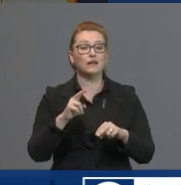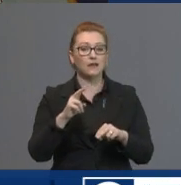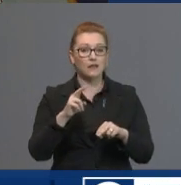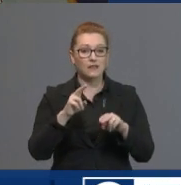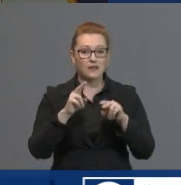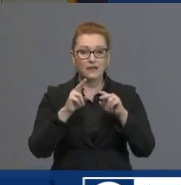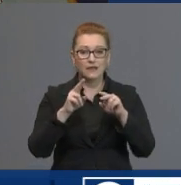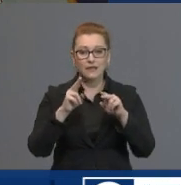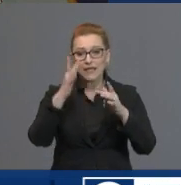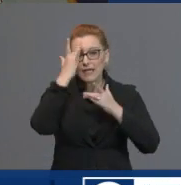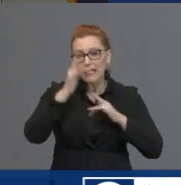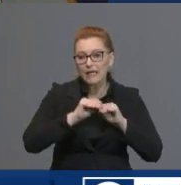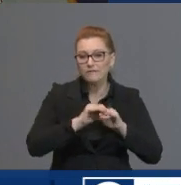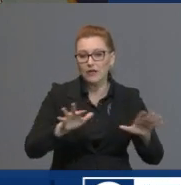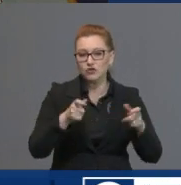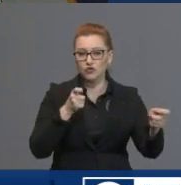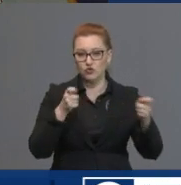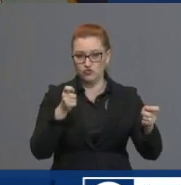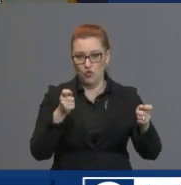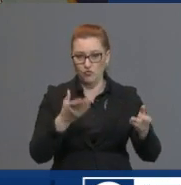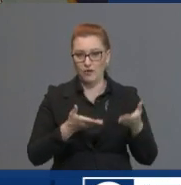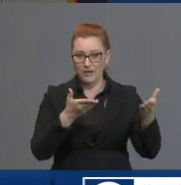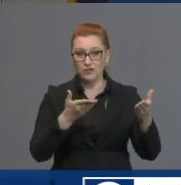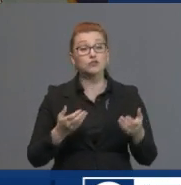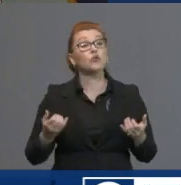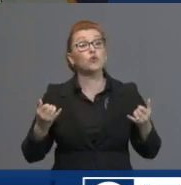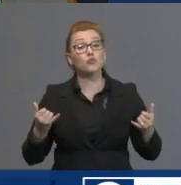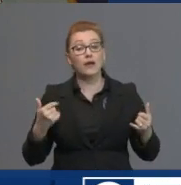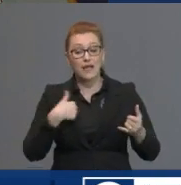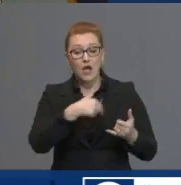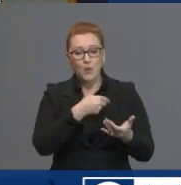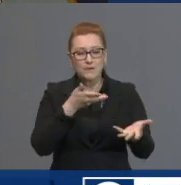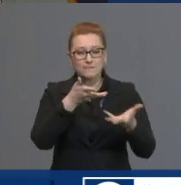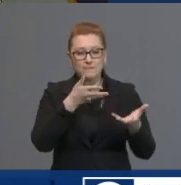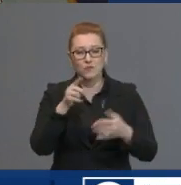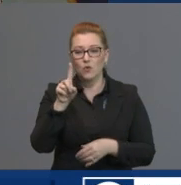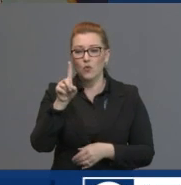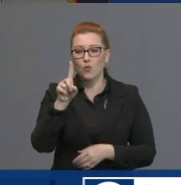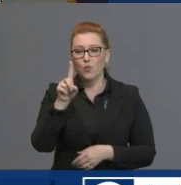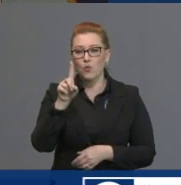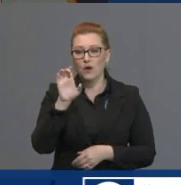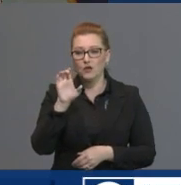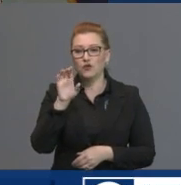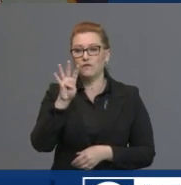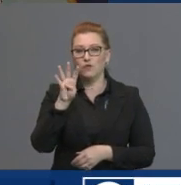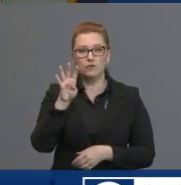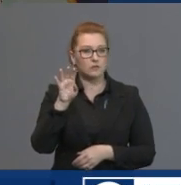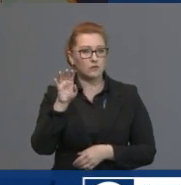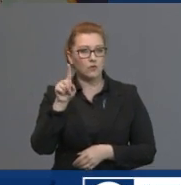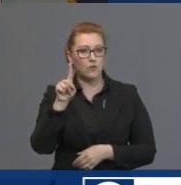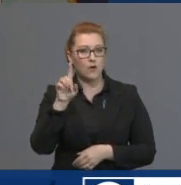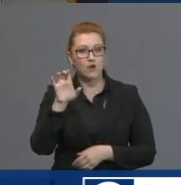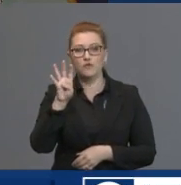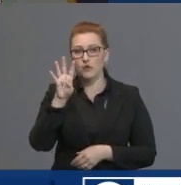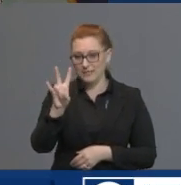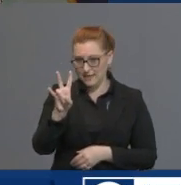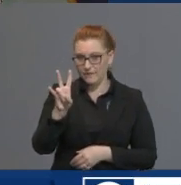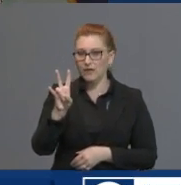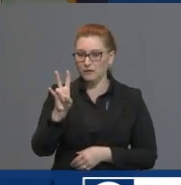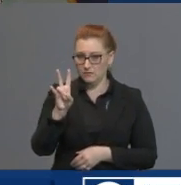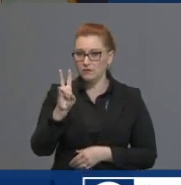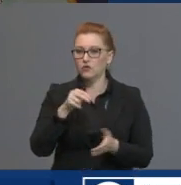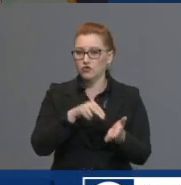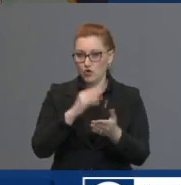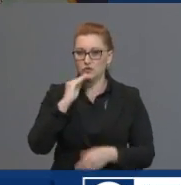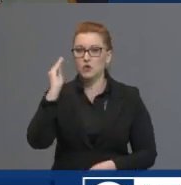Governor. So we're currently working with 147 long-term care facilities to test their residents and their